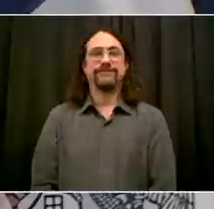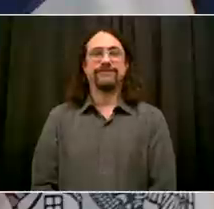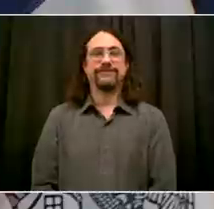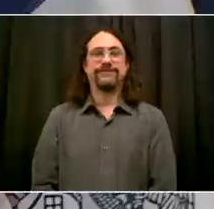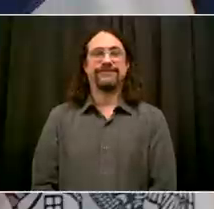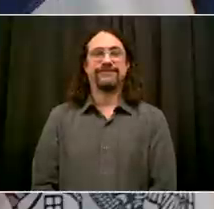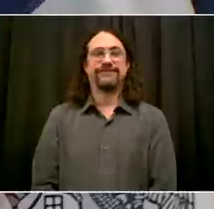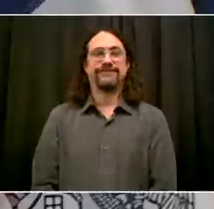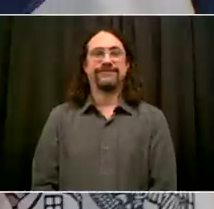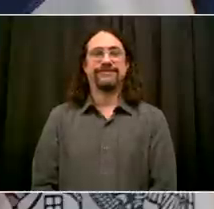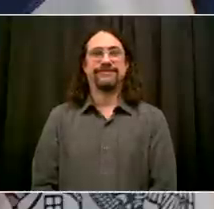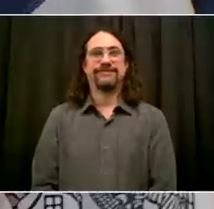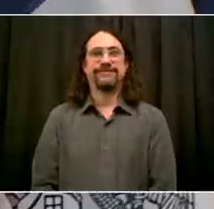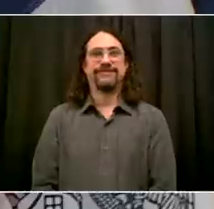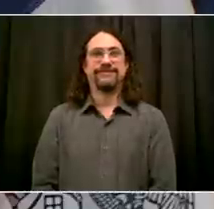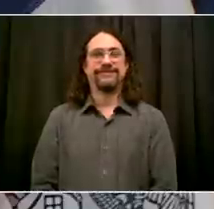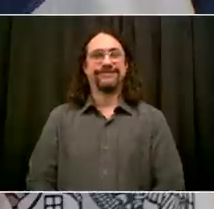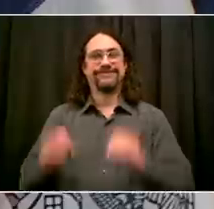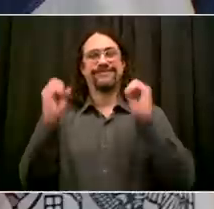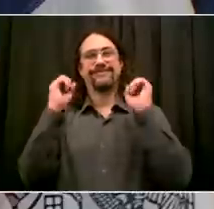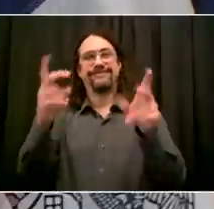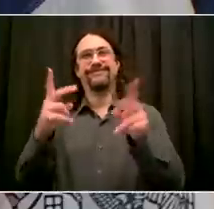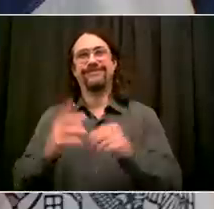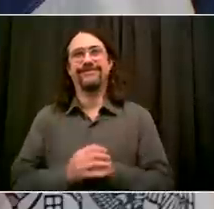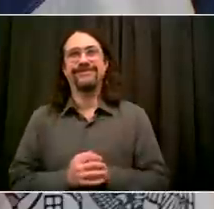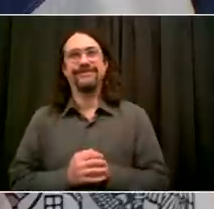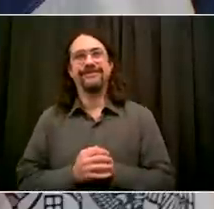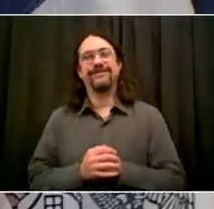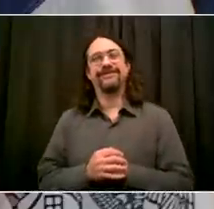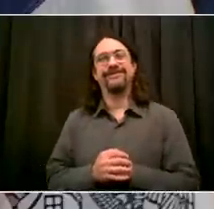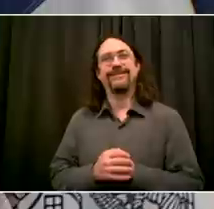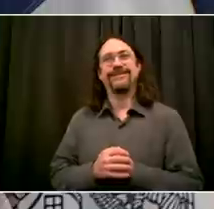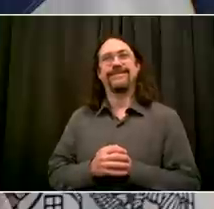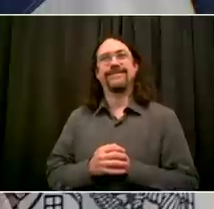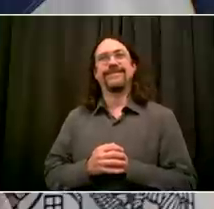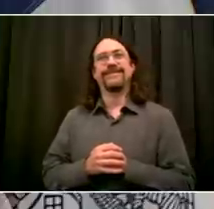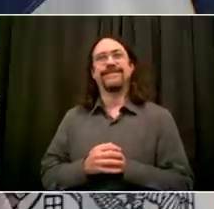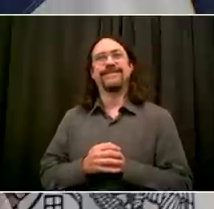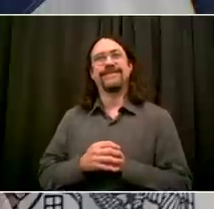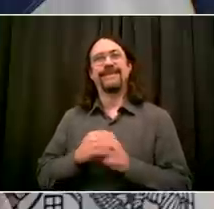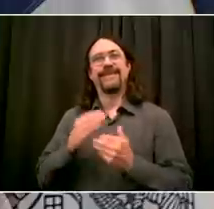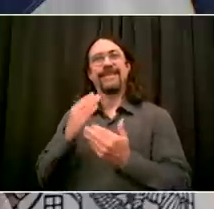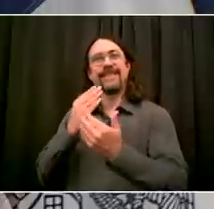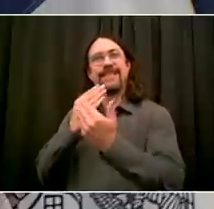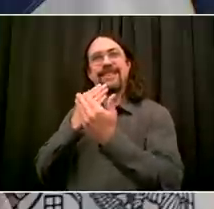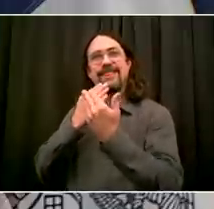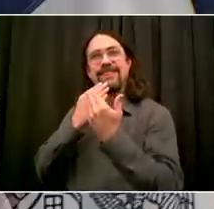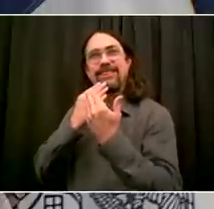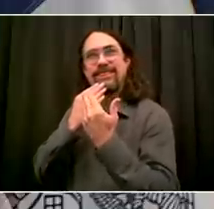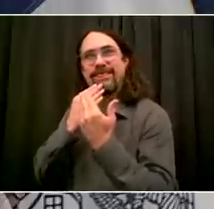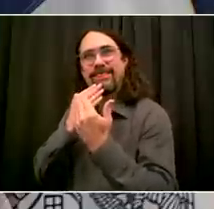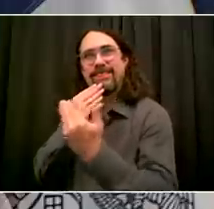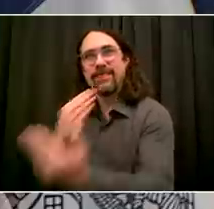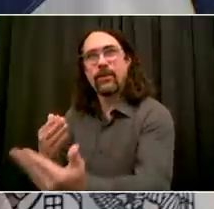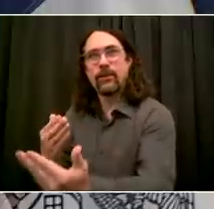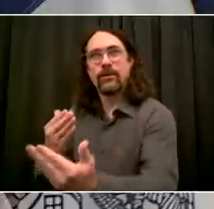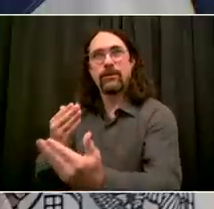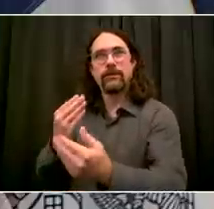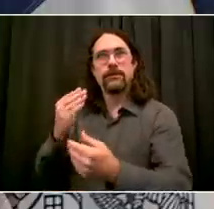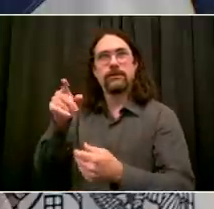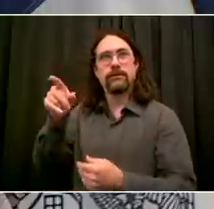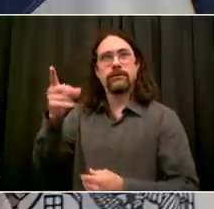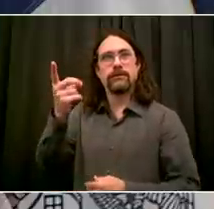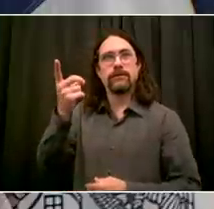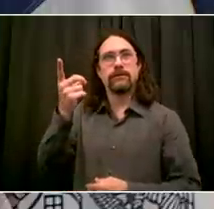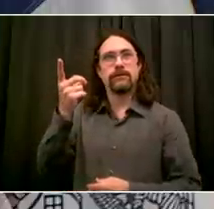All right. Well, thank you, first of all, to Dr. Katie and all her colleagues at Health and Hospitals and everyone who's going to be part of